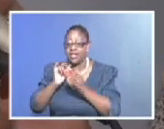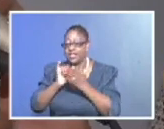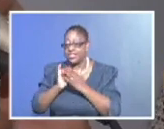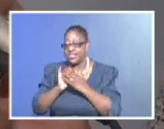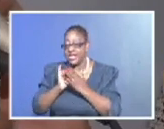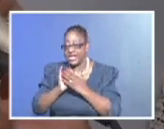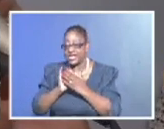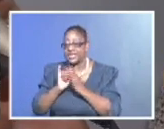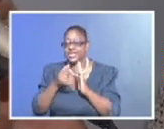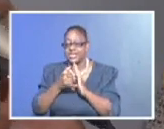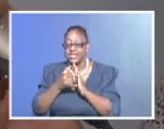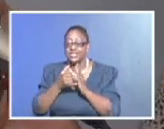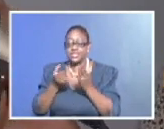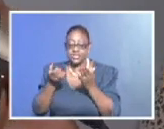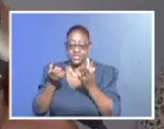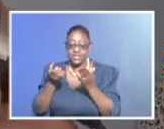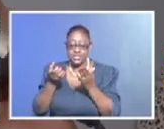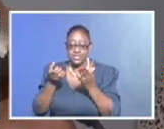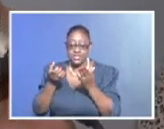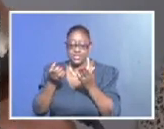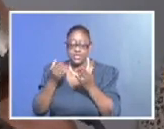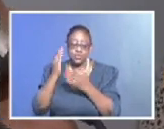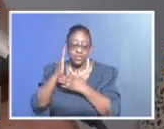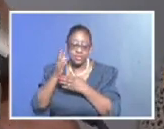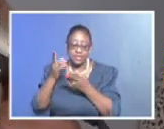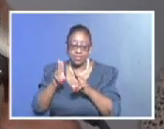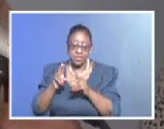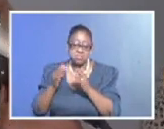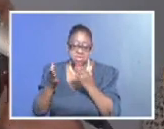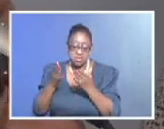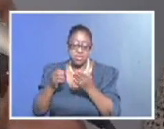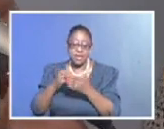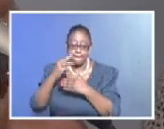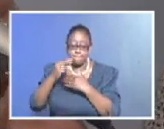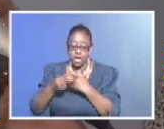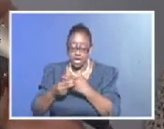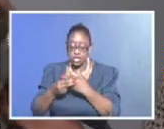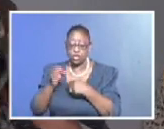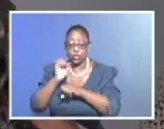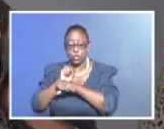is ongoing, and hopefully in March a contract will be awarded and work could begin immediately.